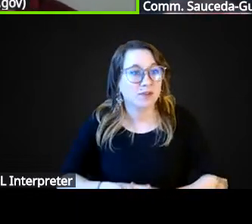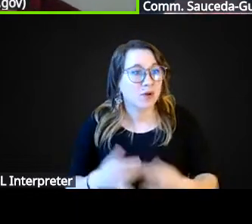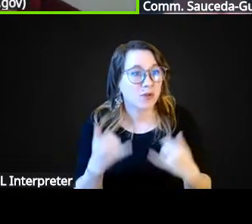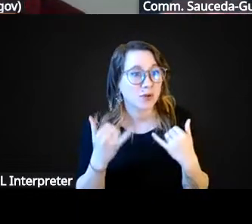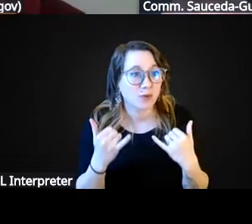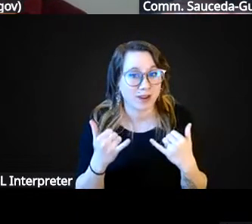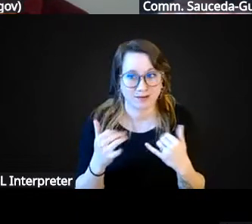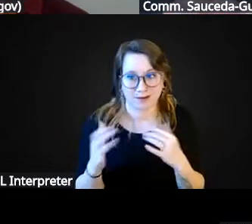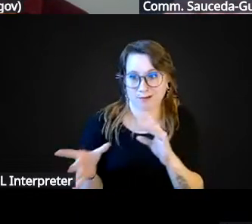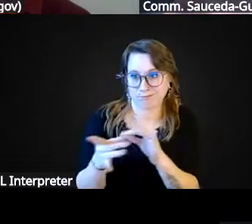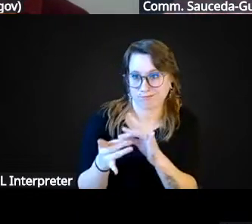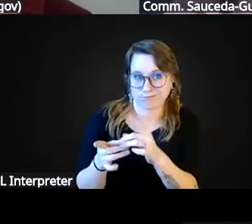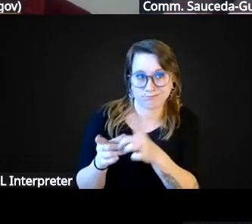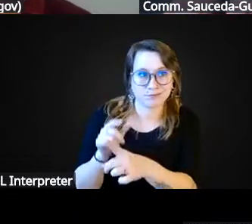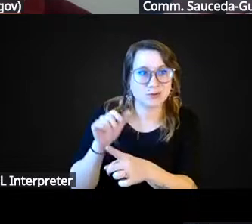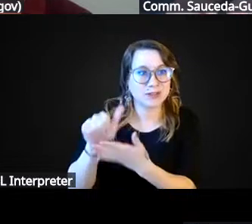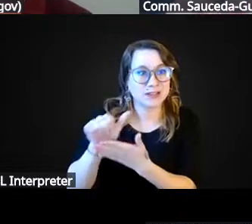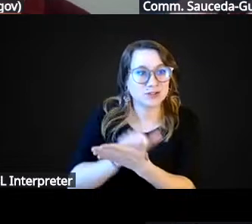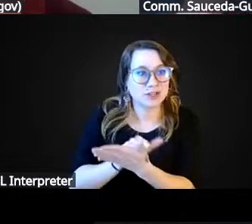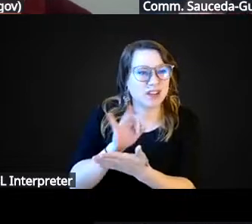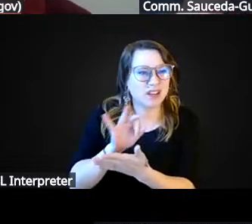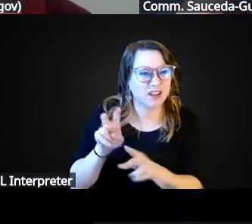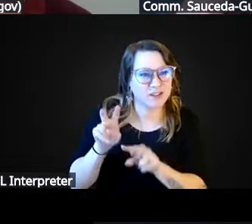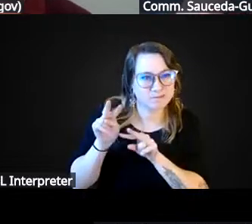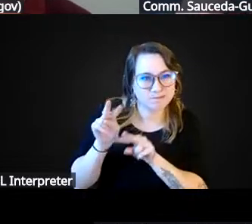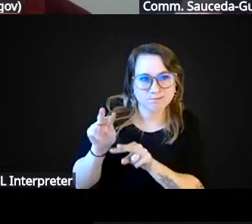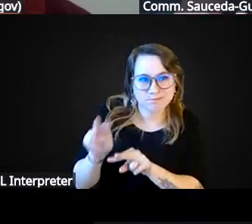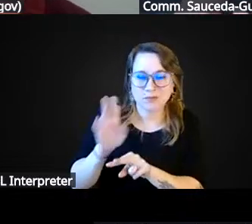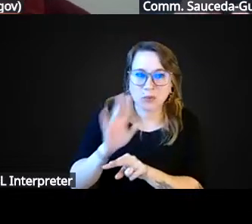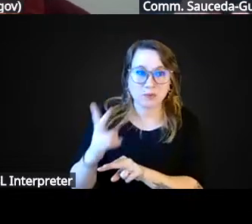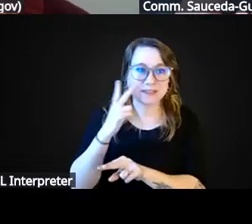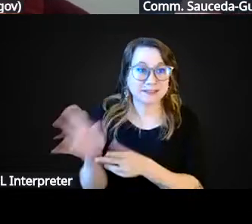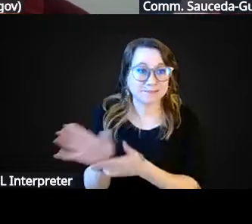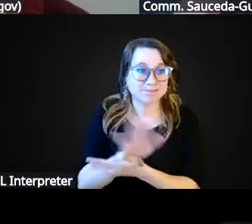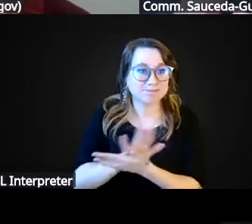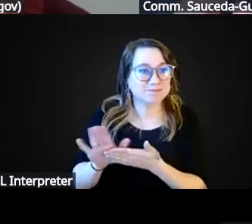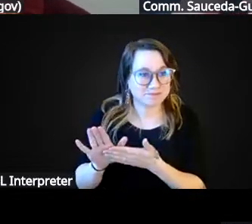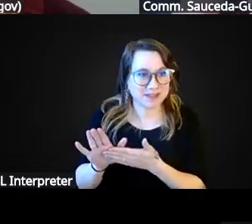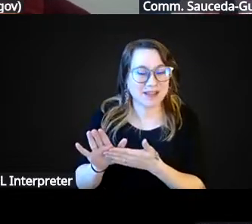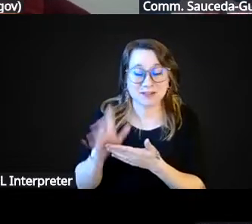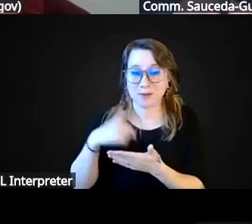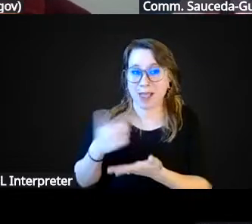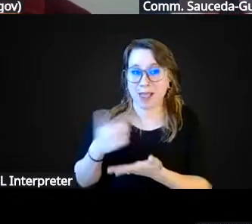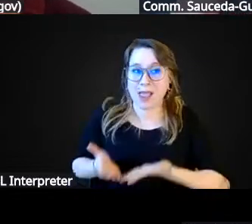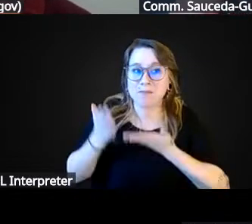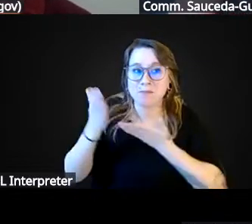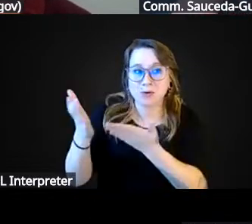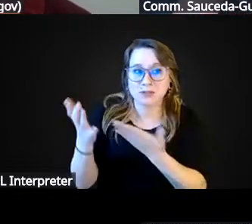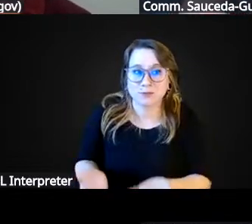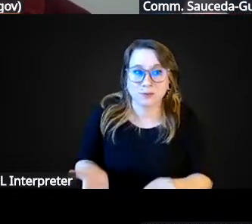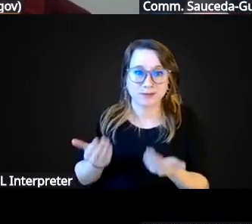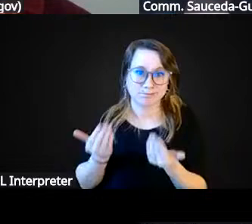in the agenda. And if you take a look, they're there and they're very nice. So I move that we adopt